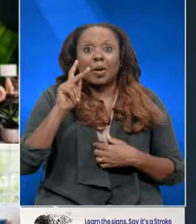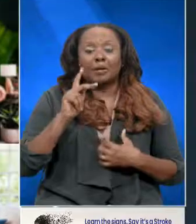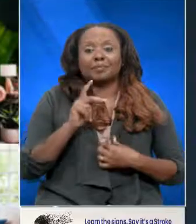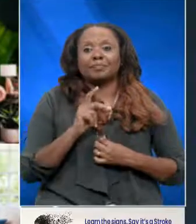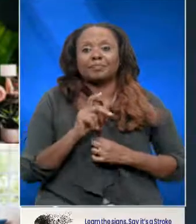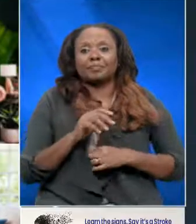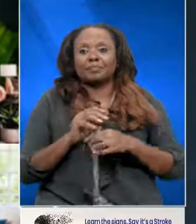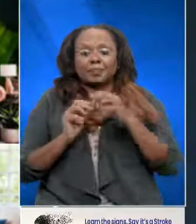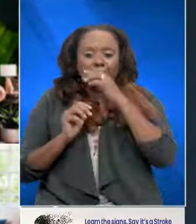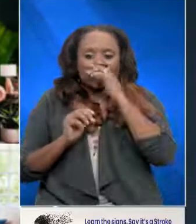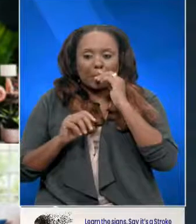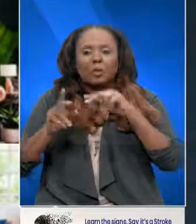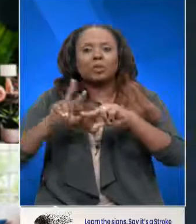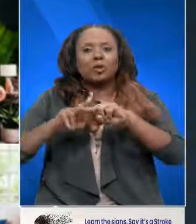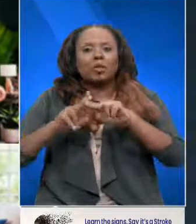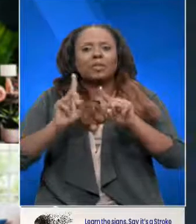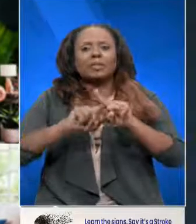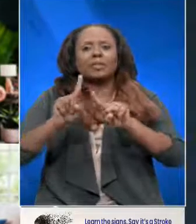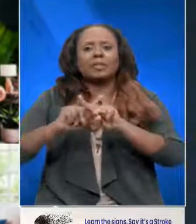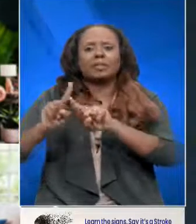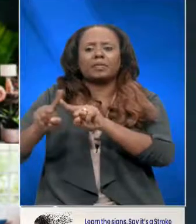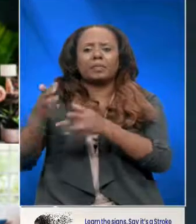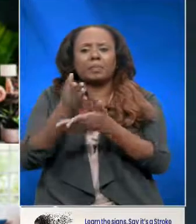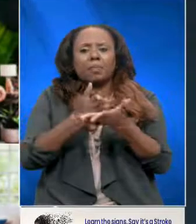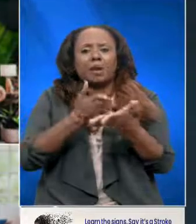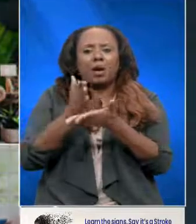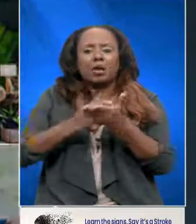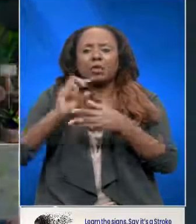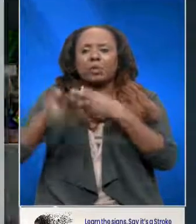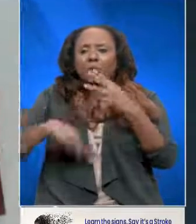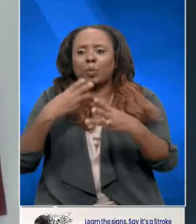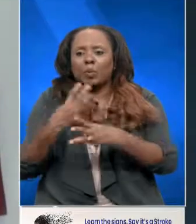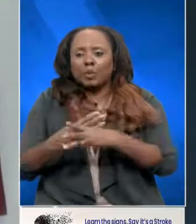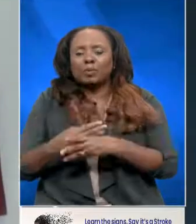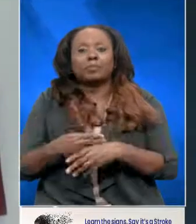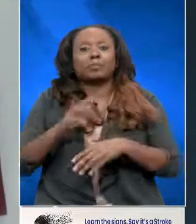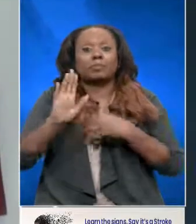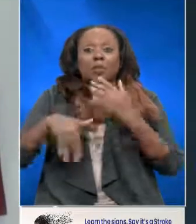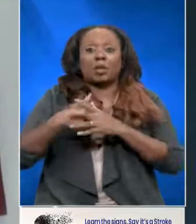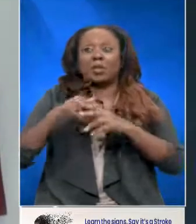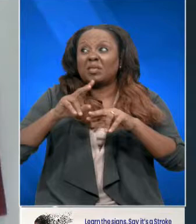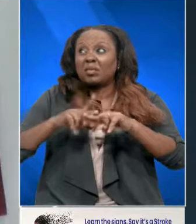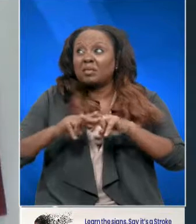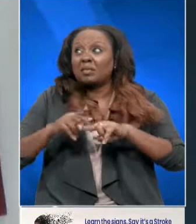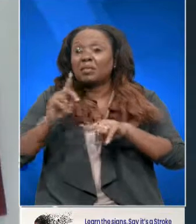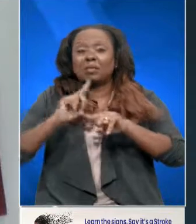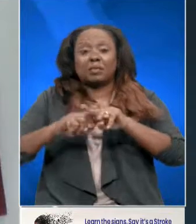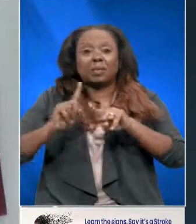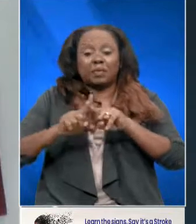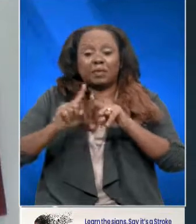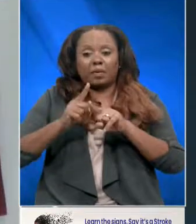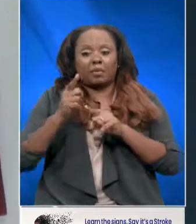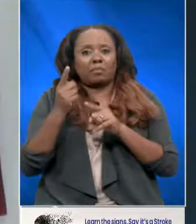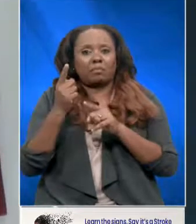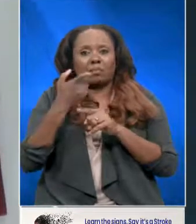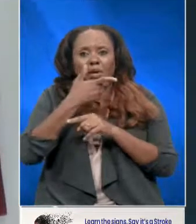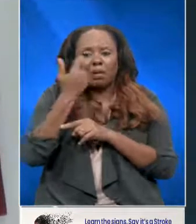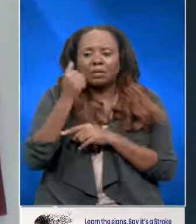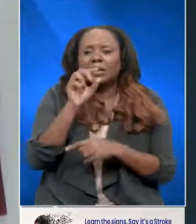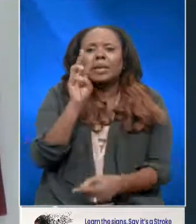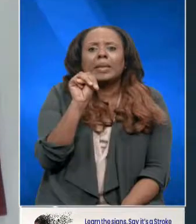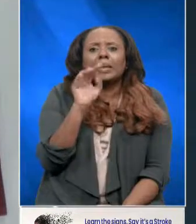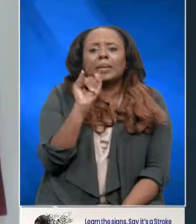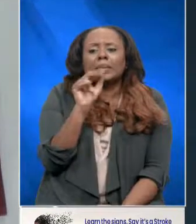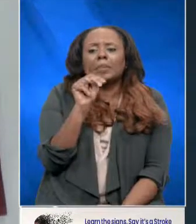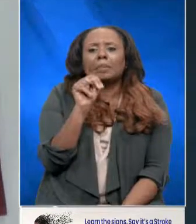different parts of the world. The Himalayan salt is pink. The salt is going to be different in terms of its mineral content. So certain salts from